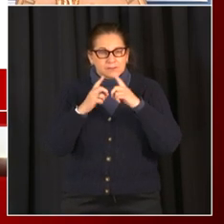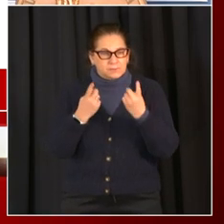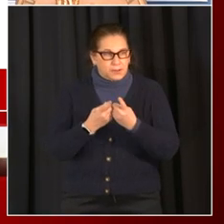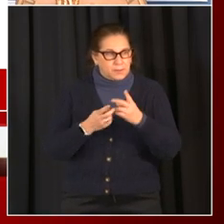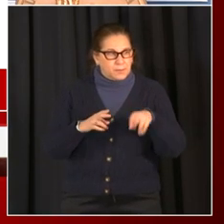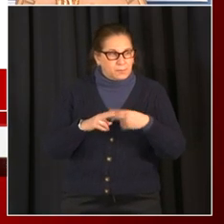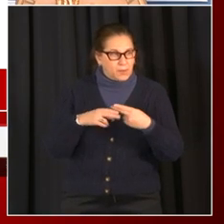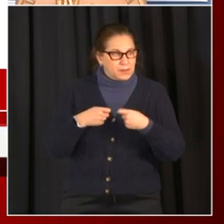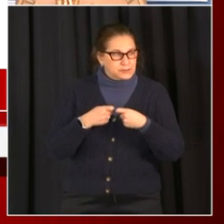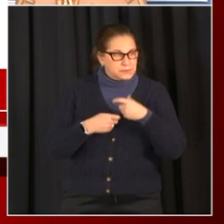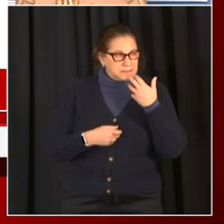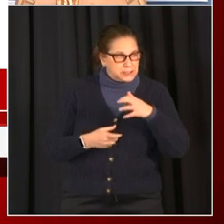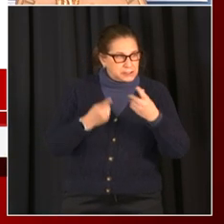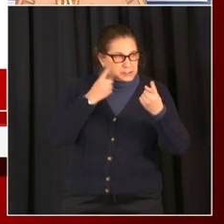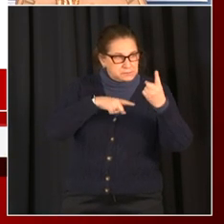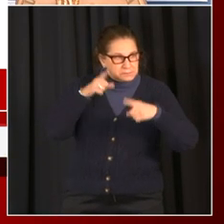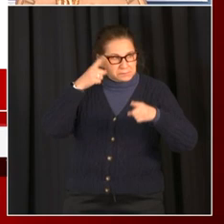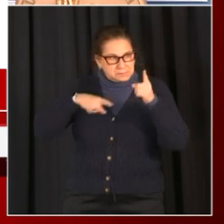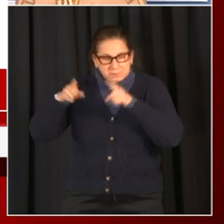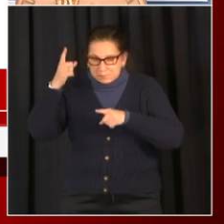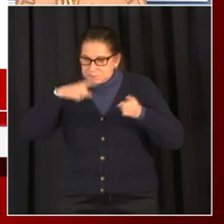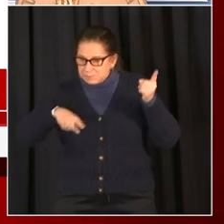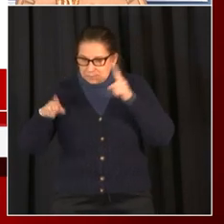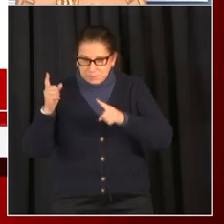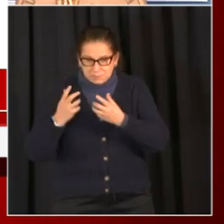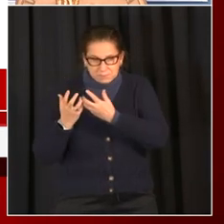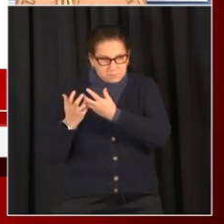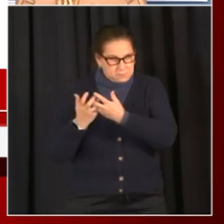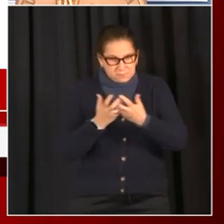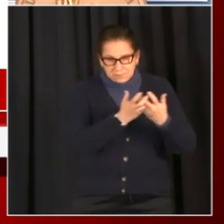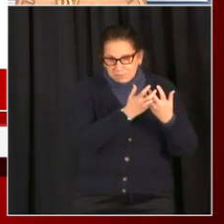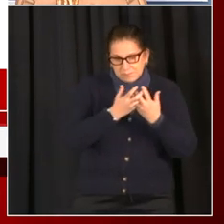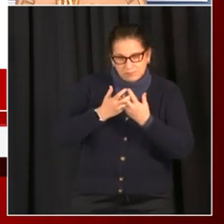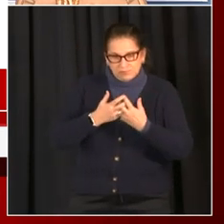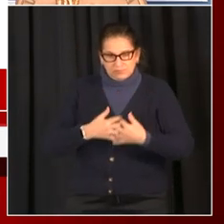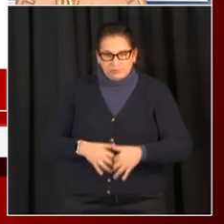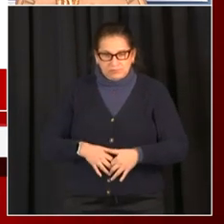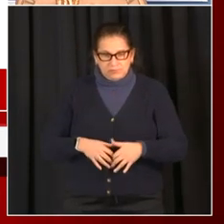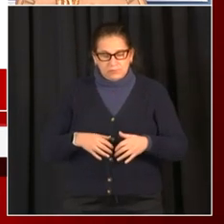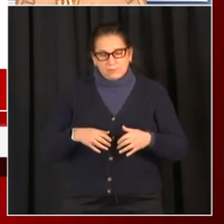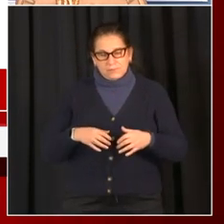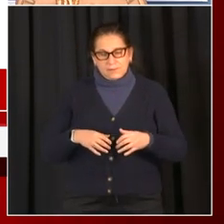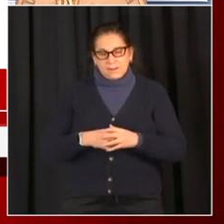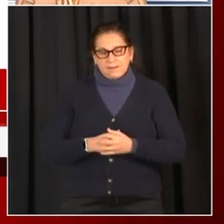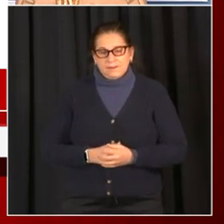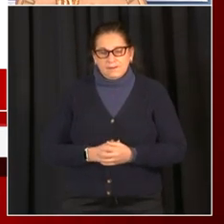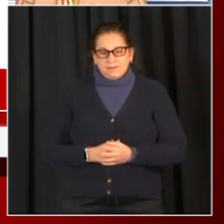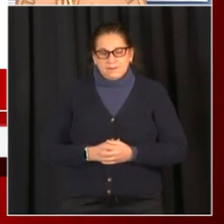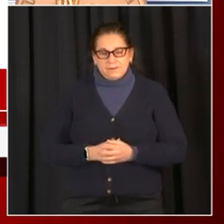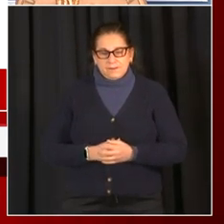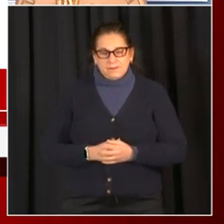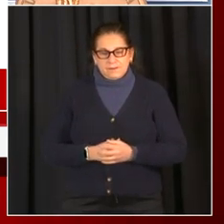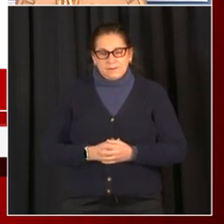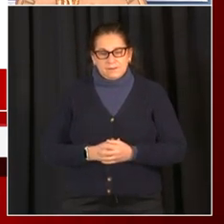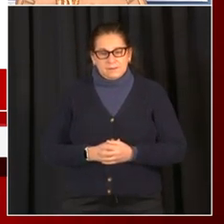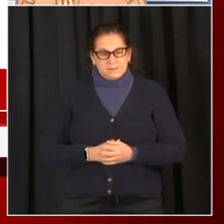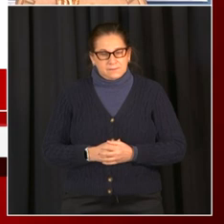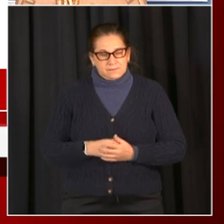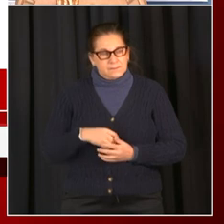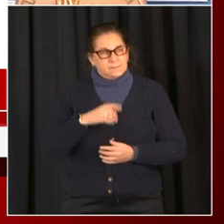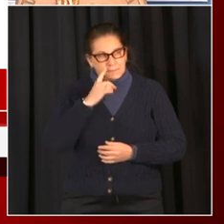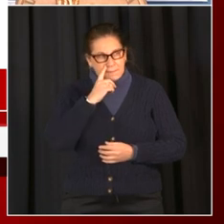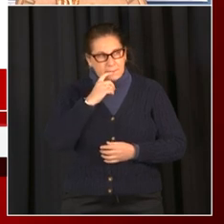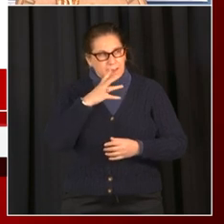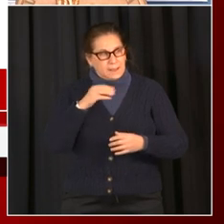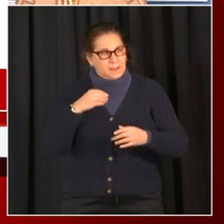answer. Further, let me be clear about what we mean by maximum telework, and that